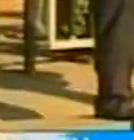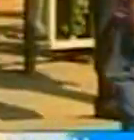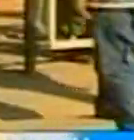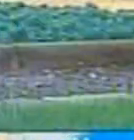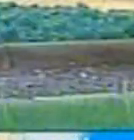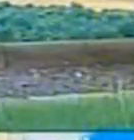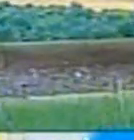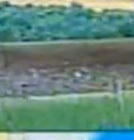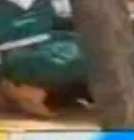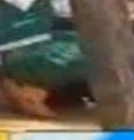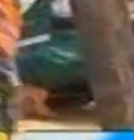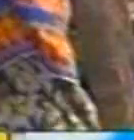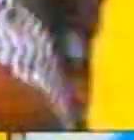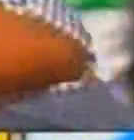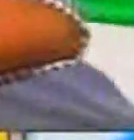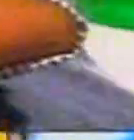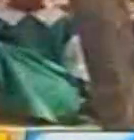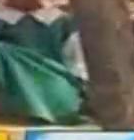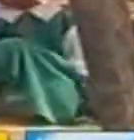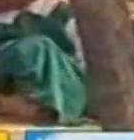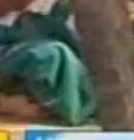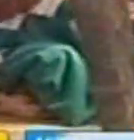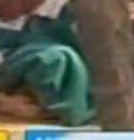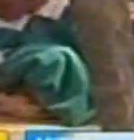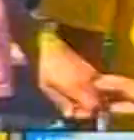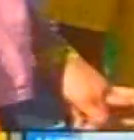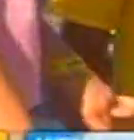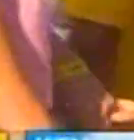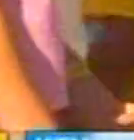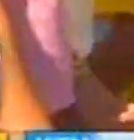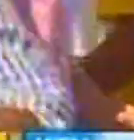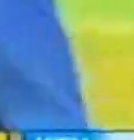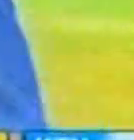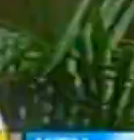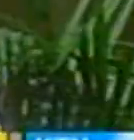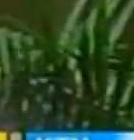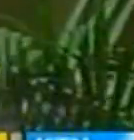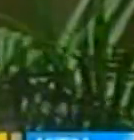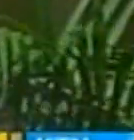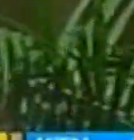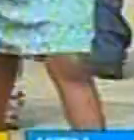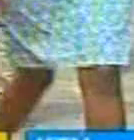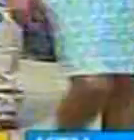Tijini nini? Supu na sembe? Sema nja. Nasikia akili yangu ina float. Sawa.